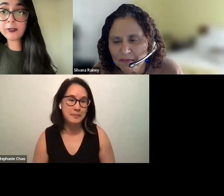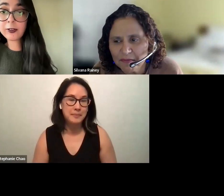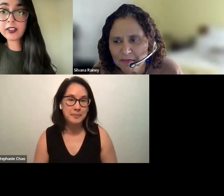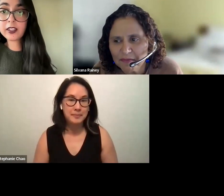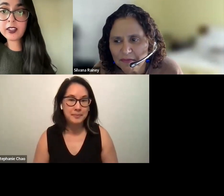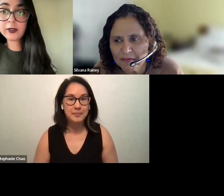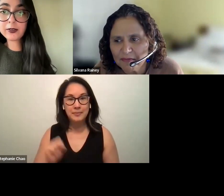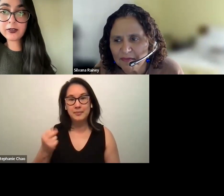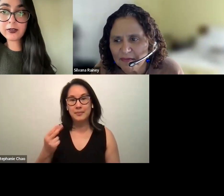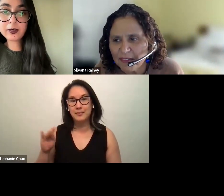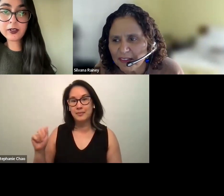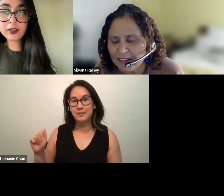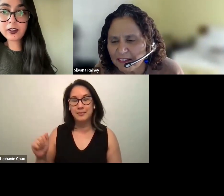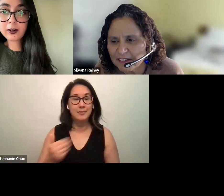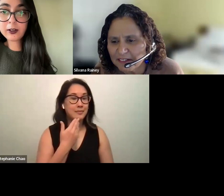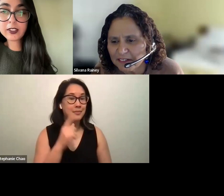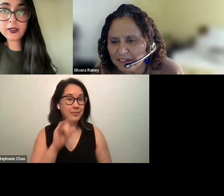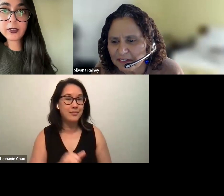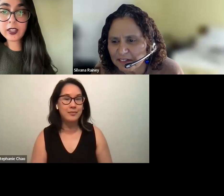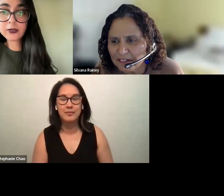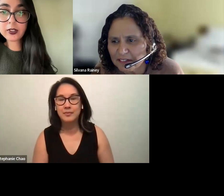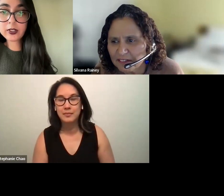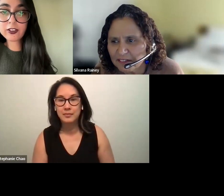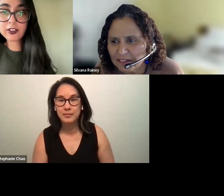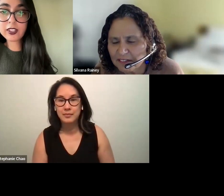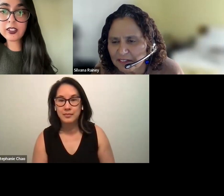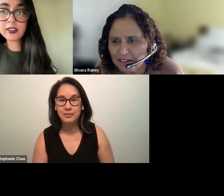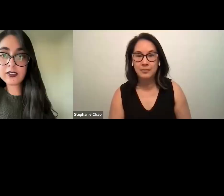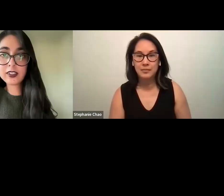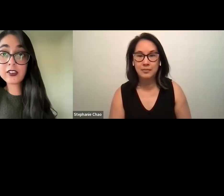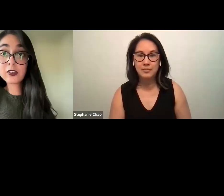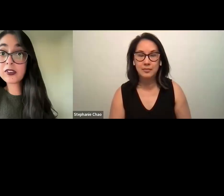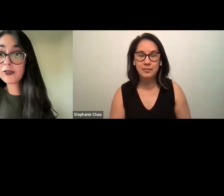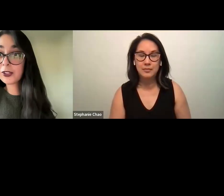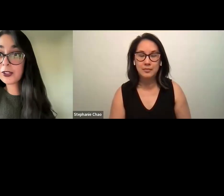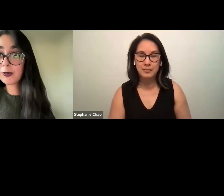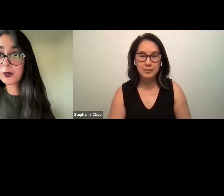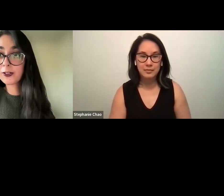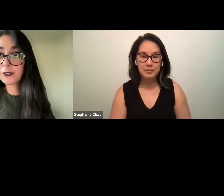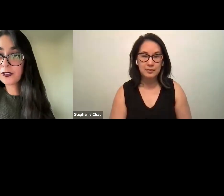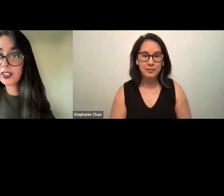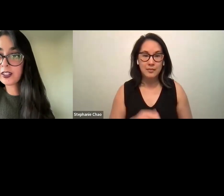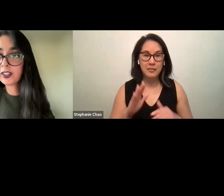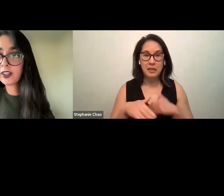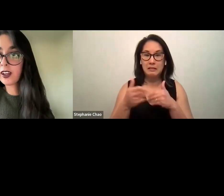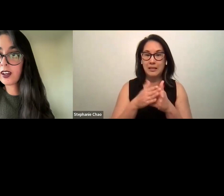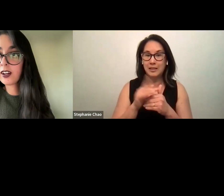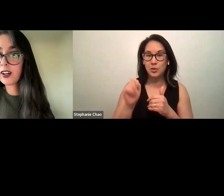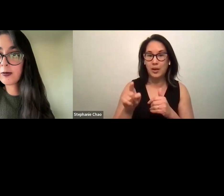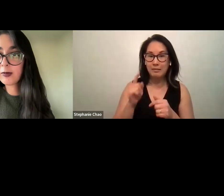Thank you for that. Thank you. All right, so the next question is specifically for